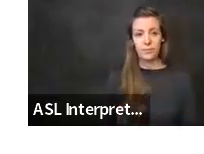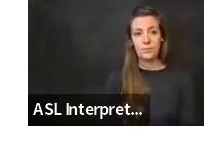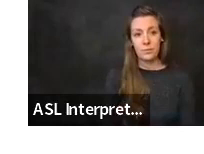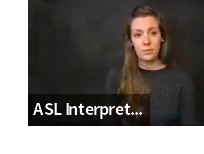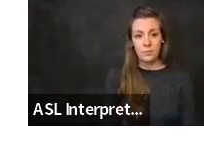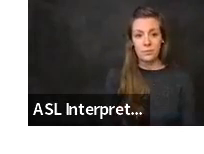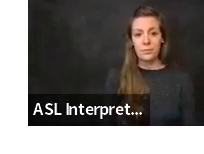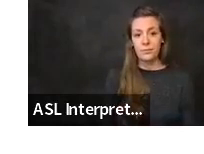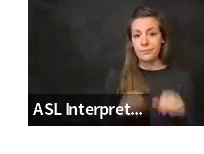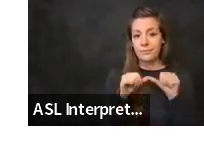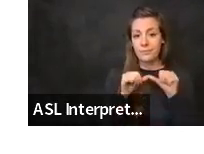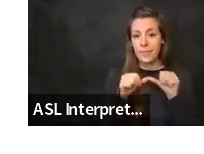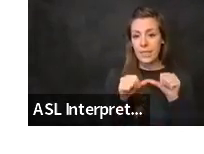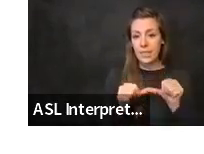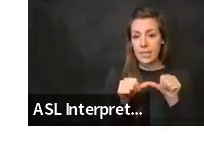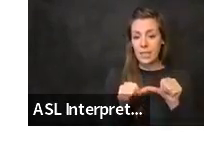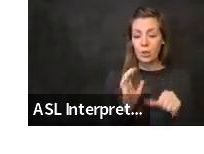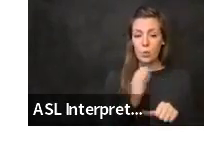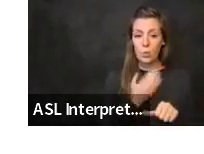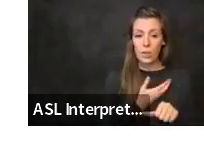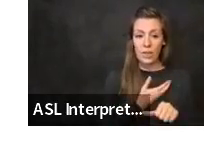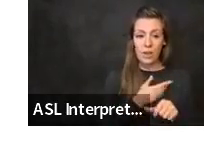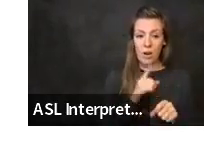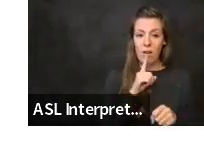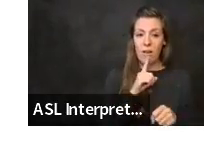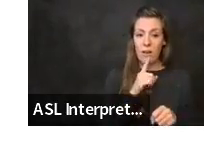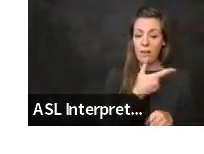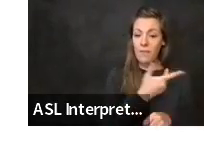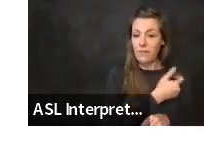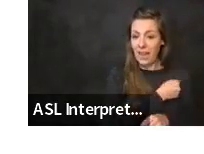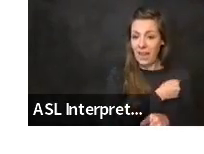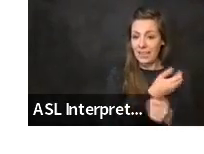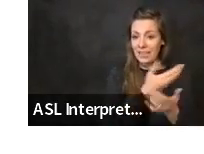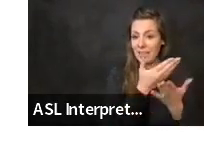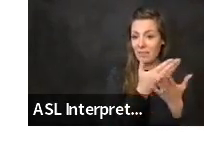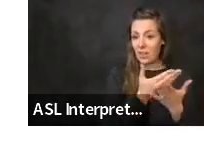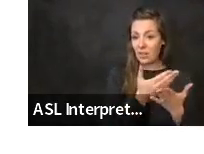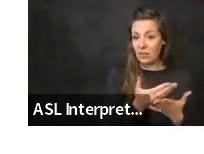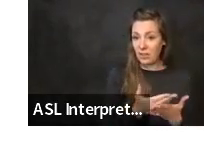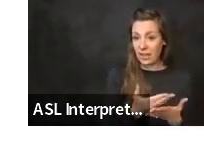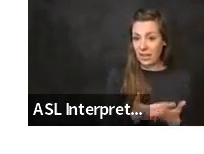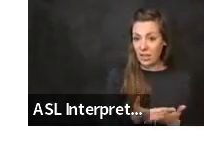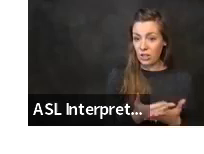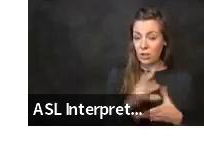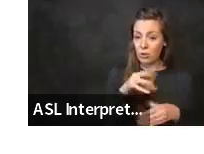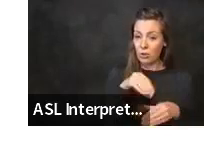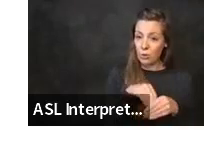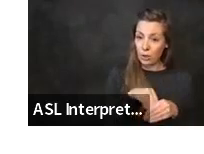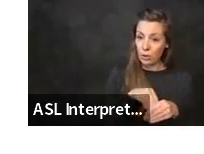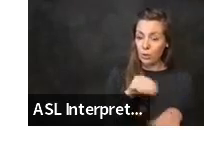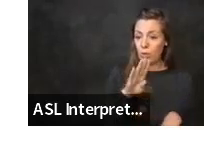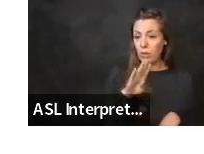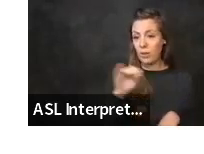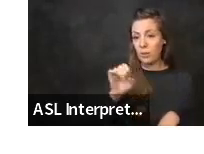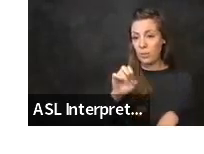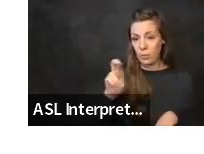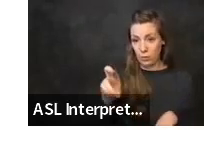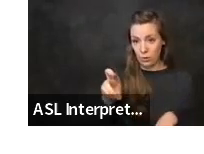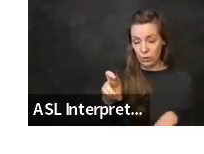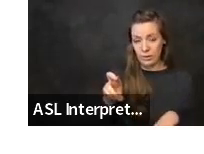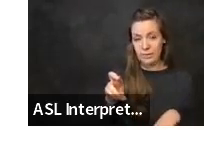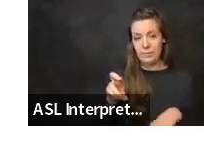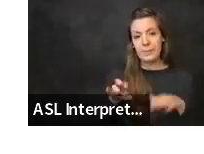continued with our vaccine verification soft mandate to include boosters. Basically,